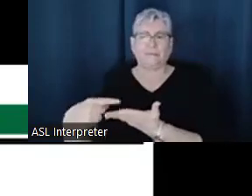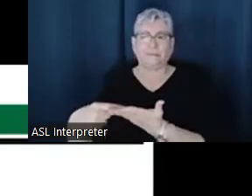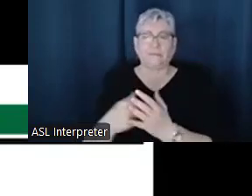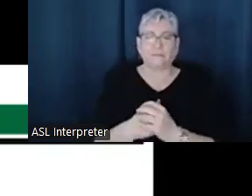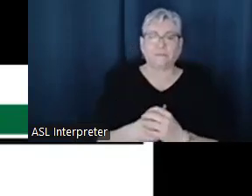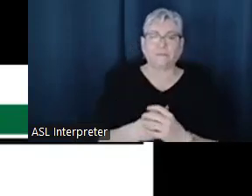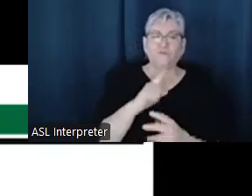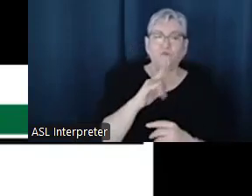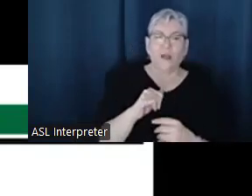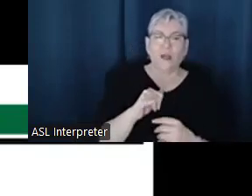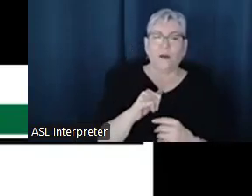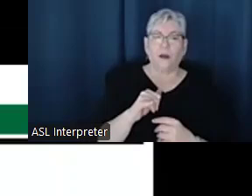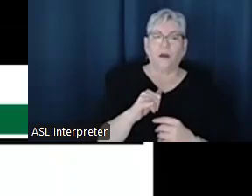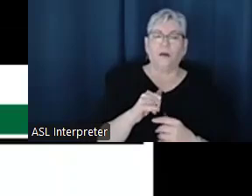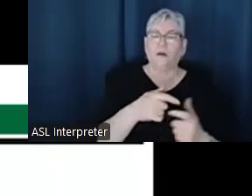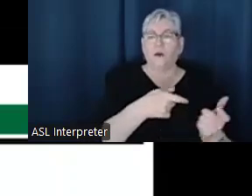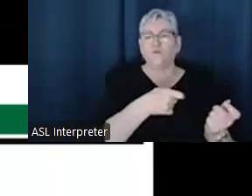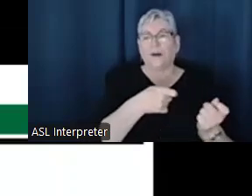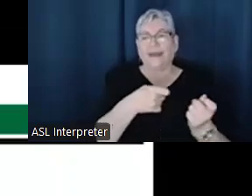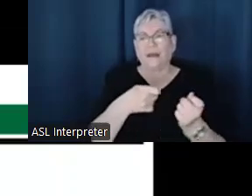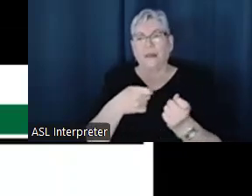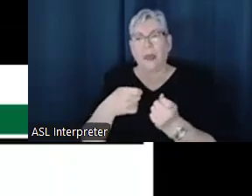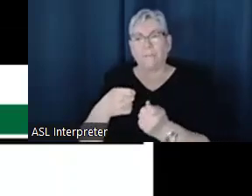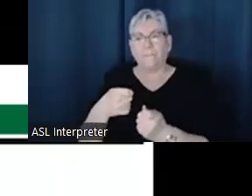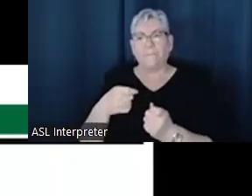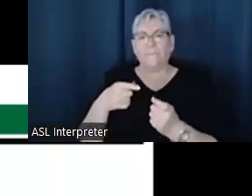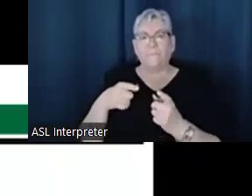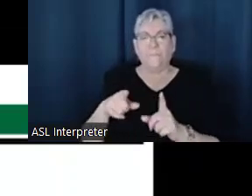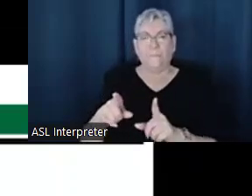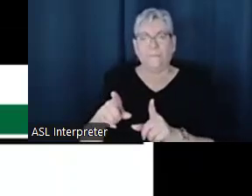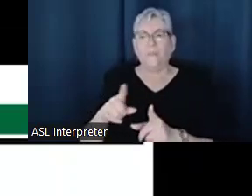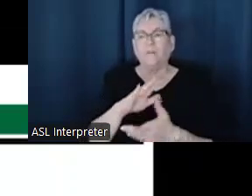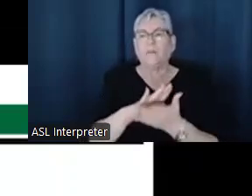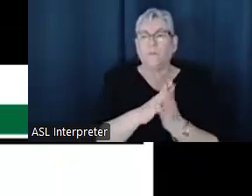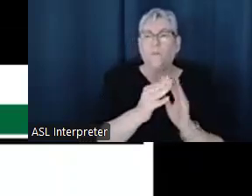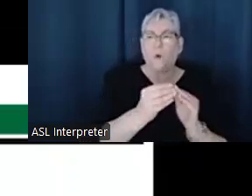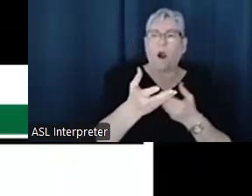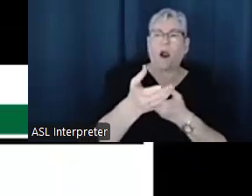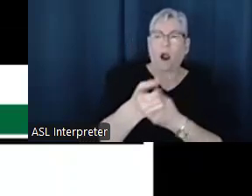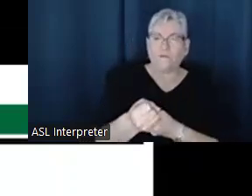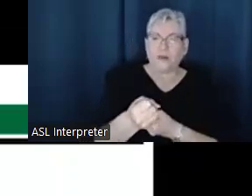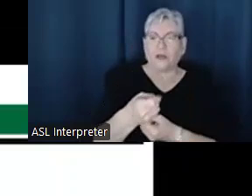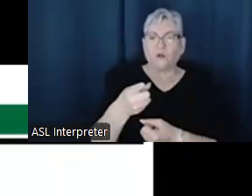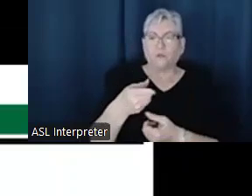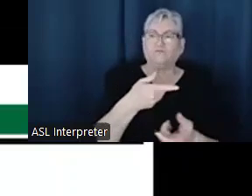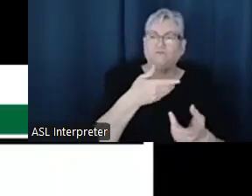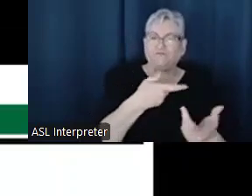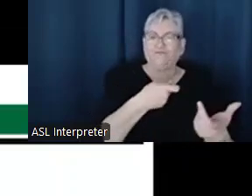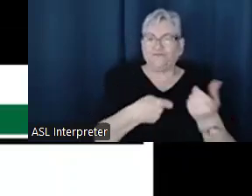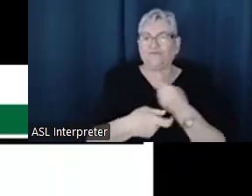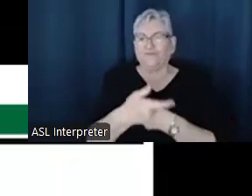bringing them along for the ride so that they feel more and more confident about what decisions need to be